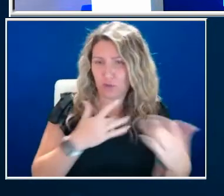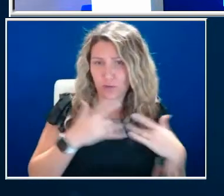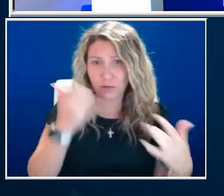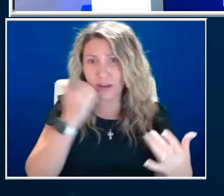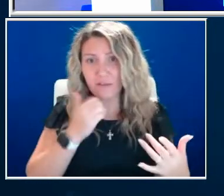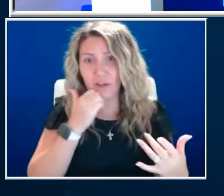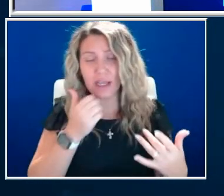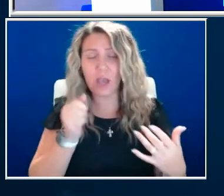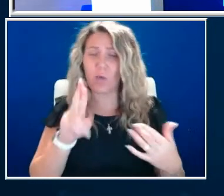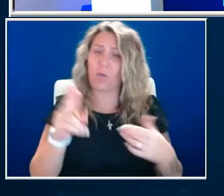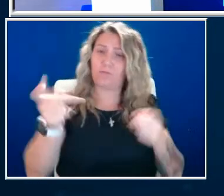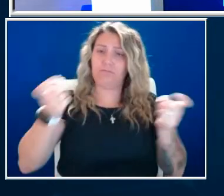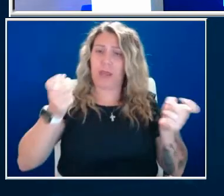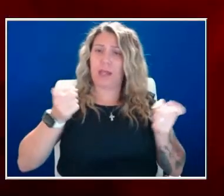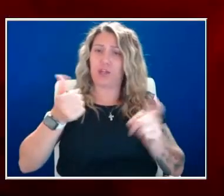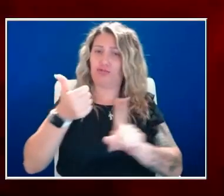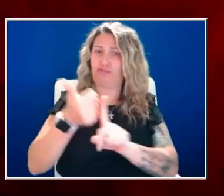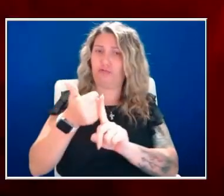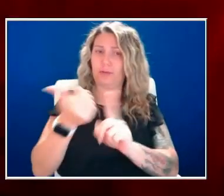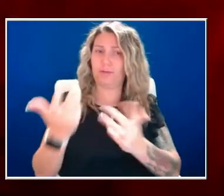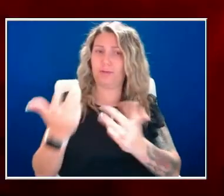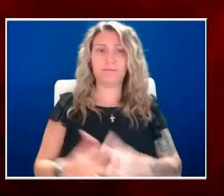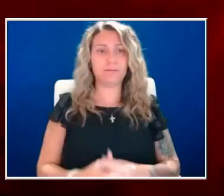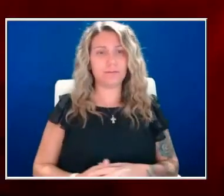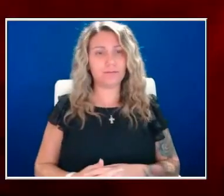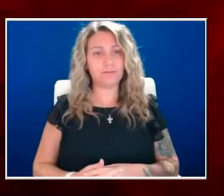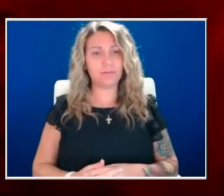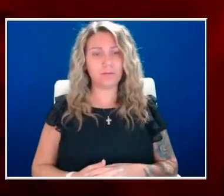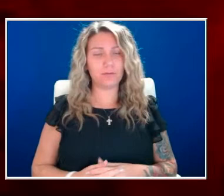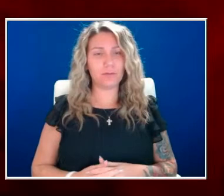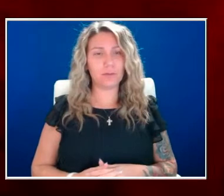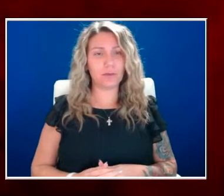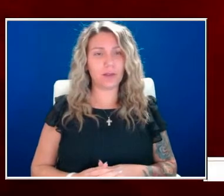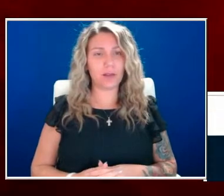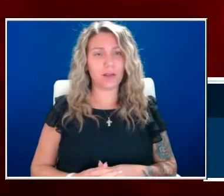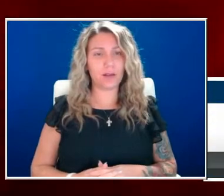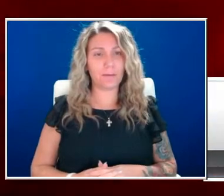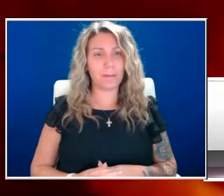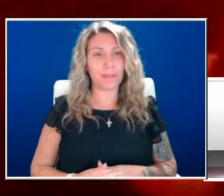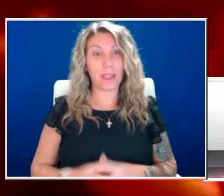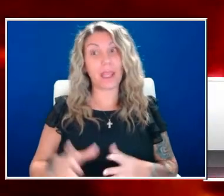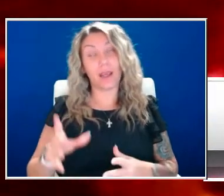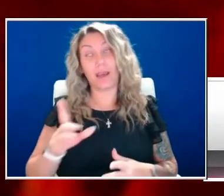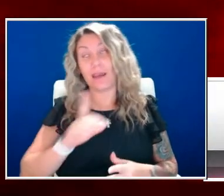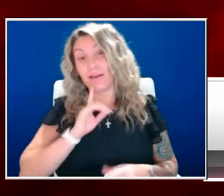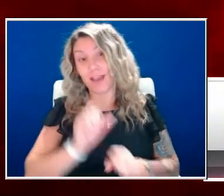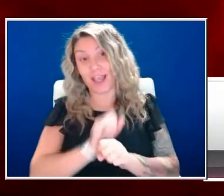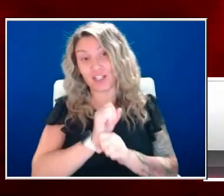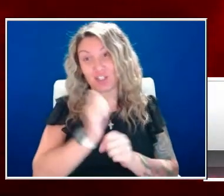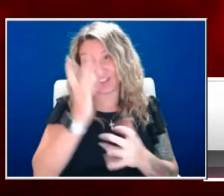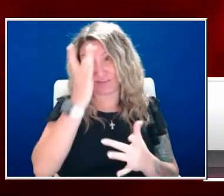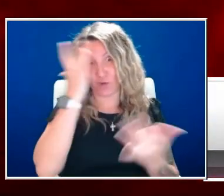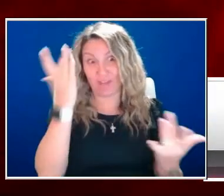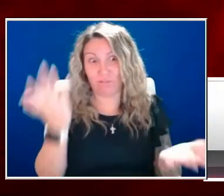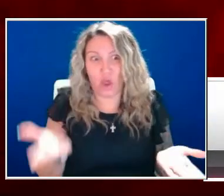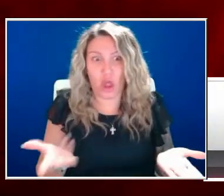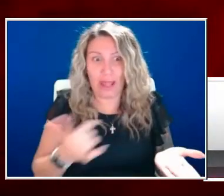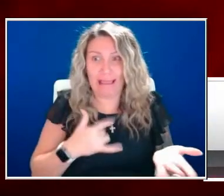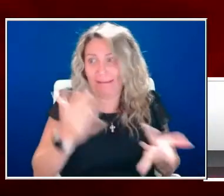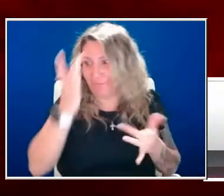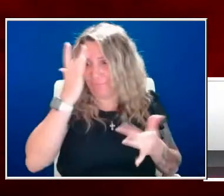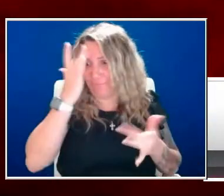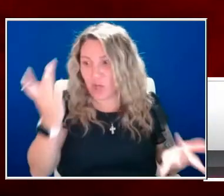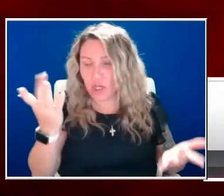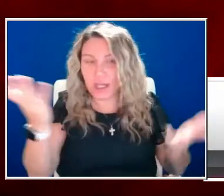on your own? It's actually forgetful. I forget that